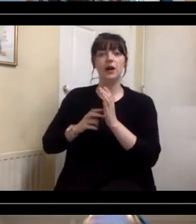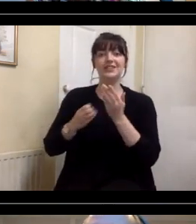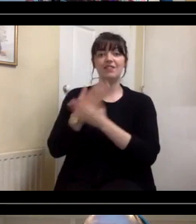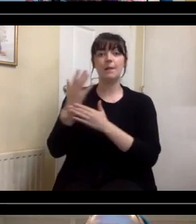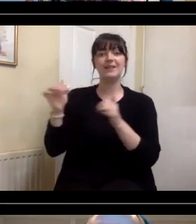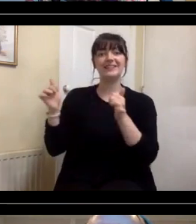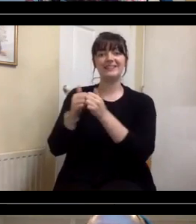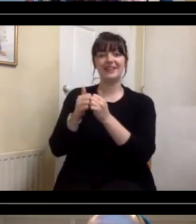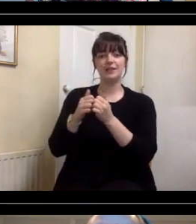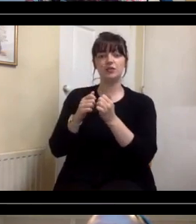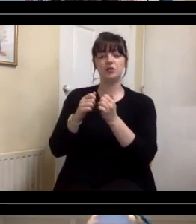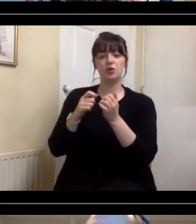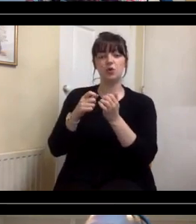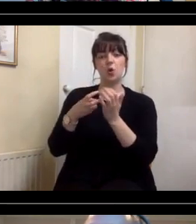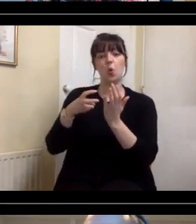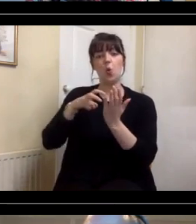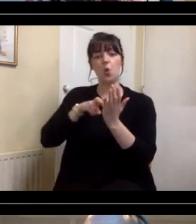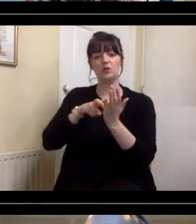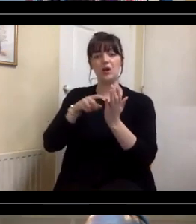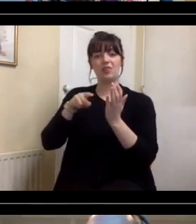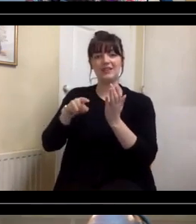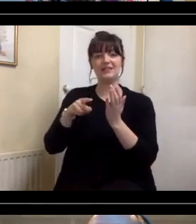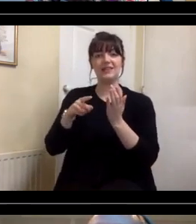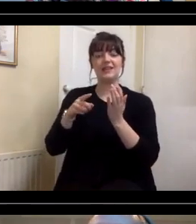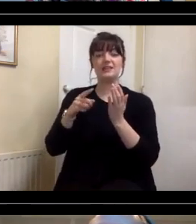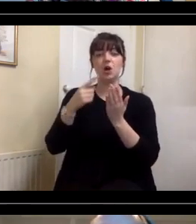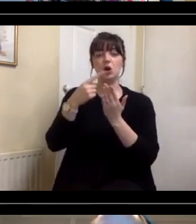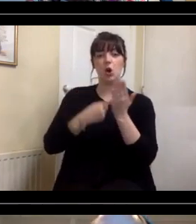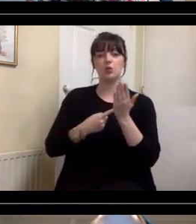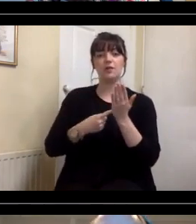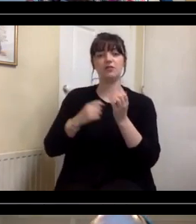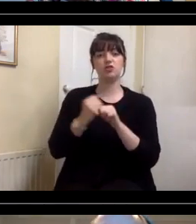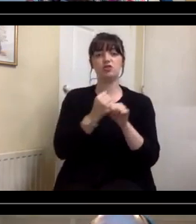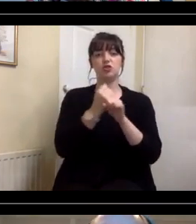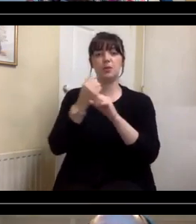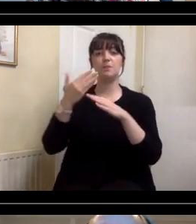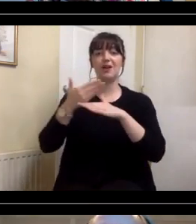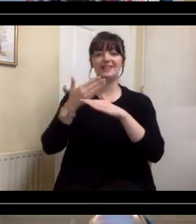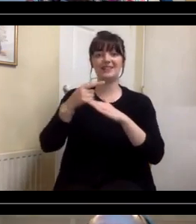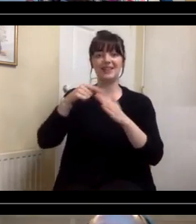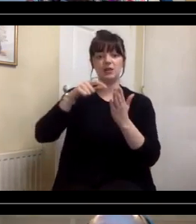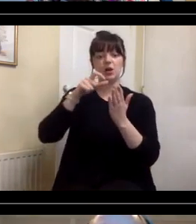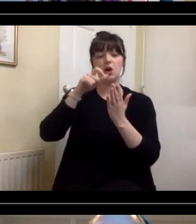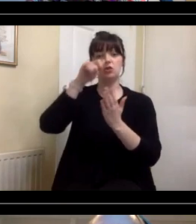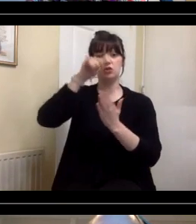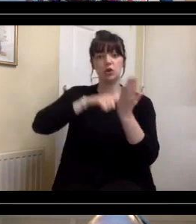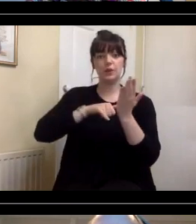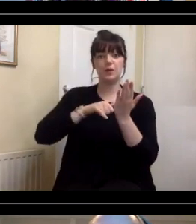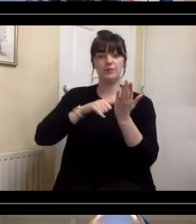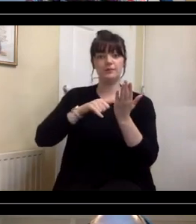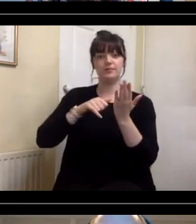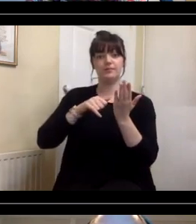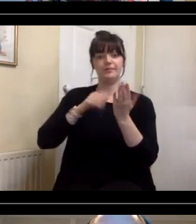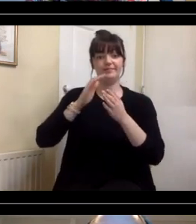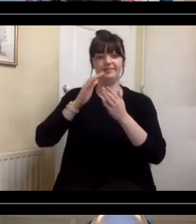and that's called the Code of Construction Practice. And that document sets out a lot of detail about